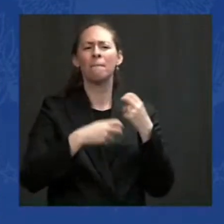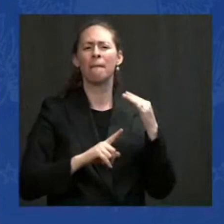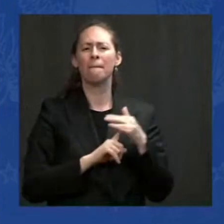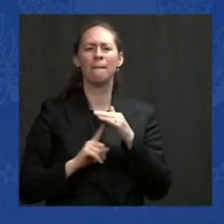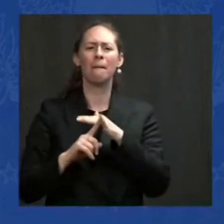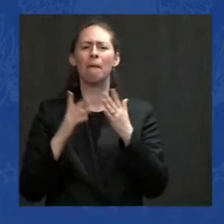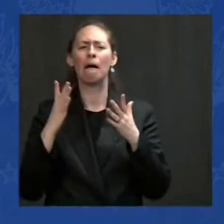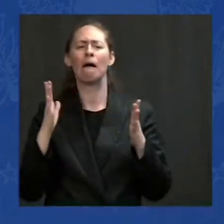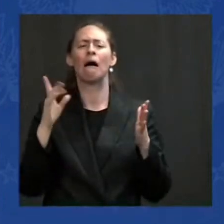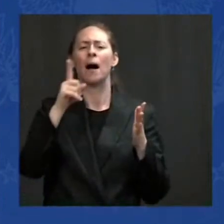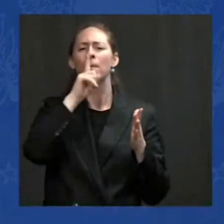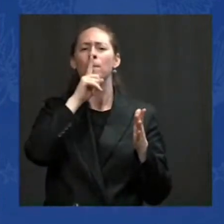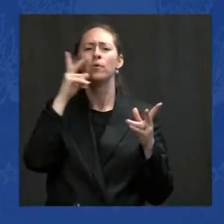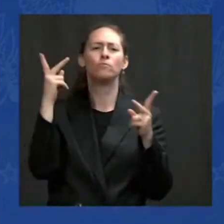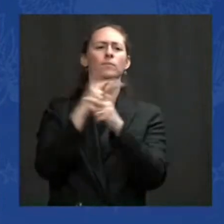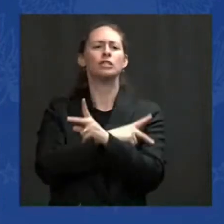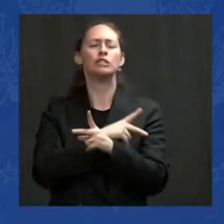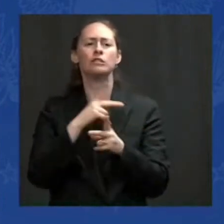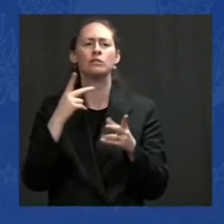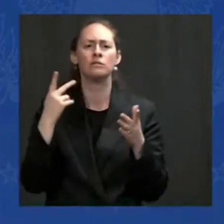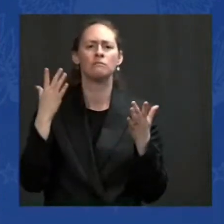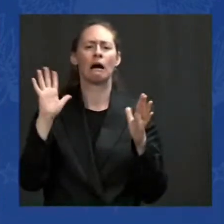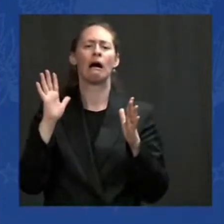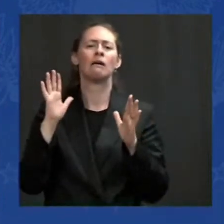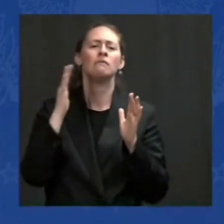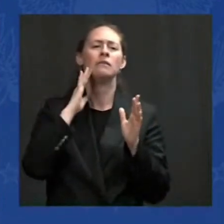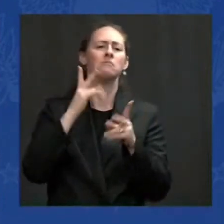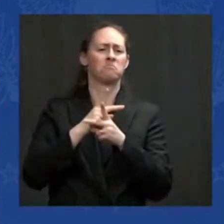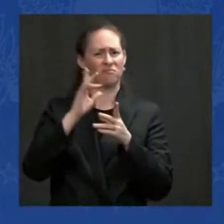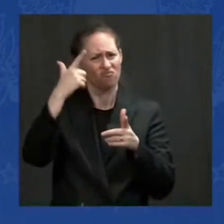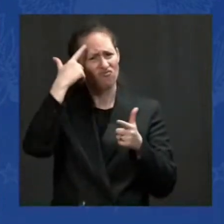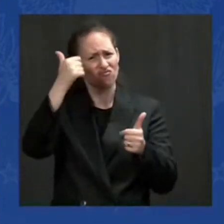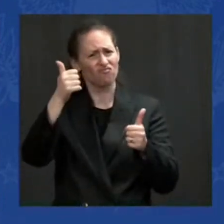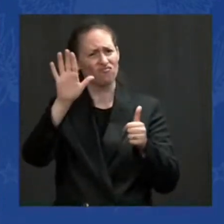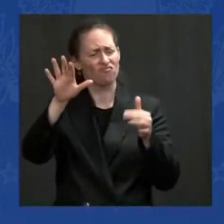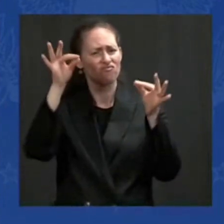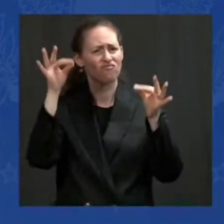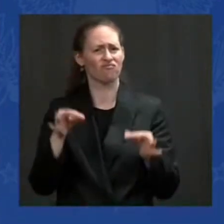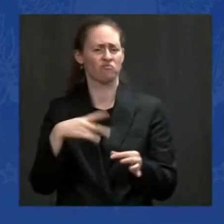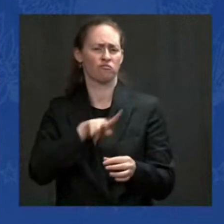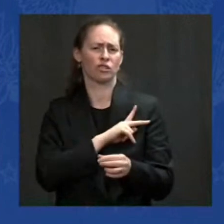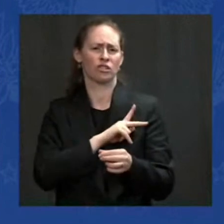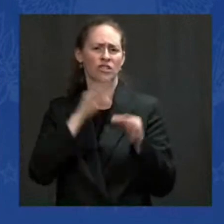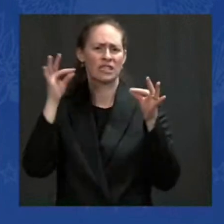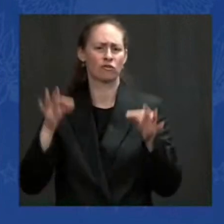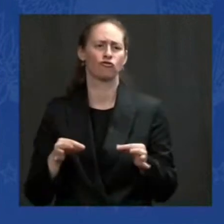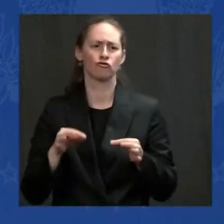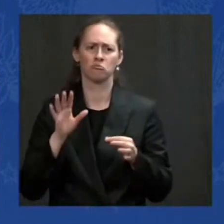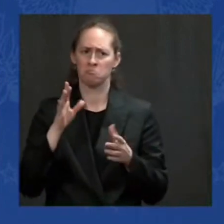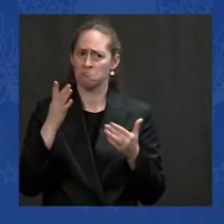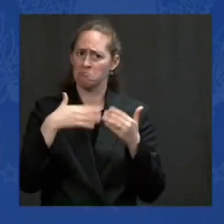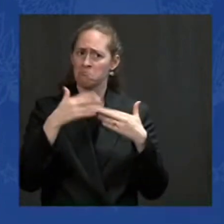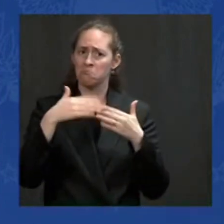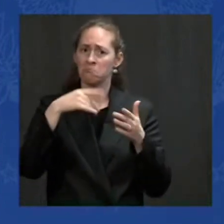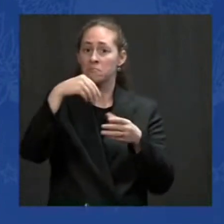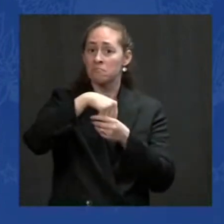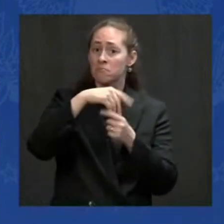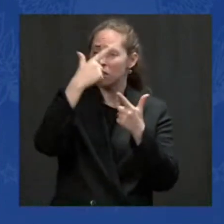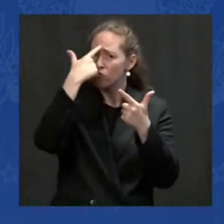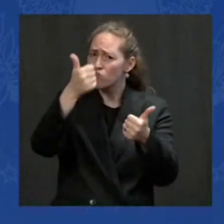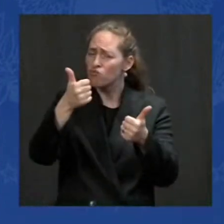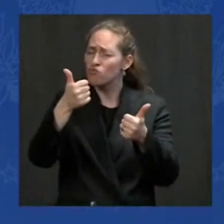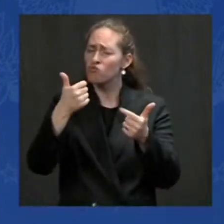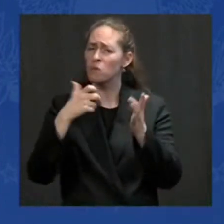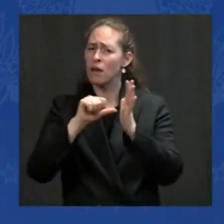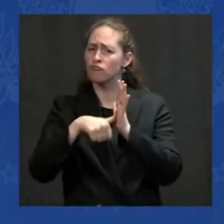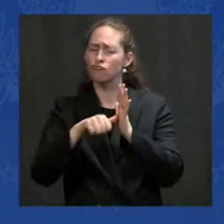the option of making your personal choice of whether or not you would like to wear a mask indoors in an area where there's